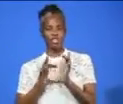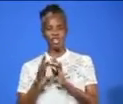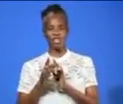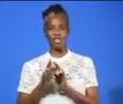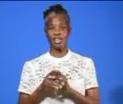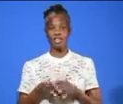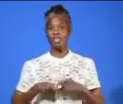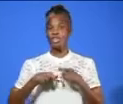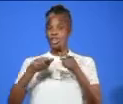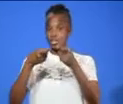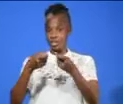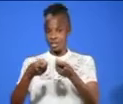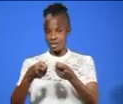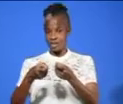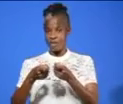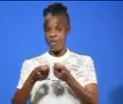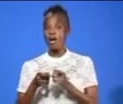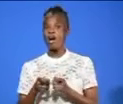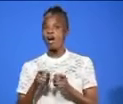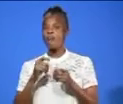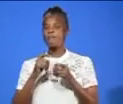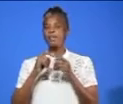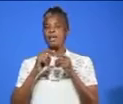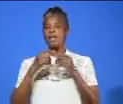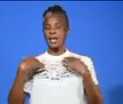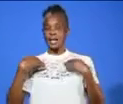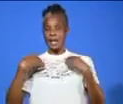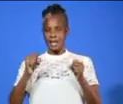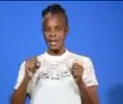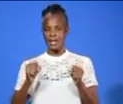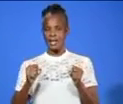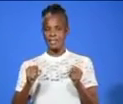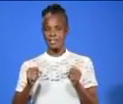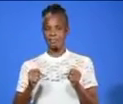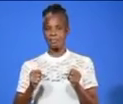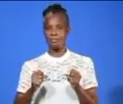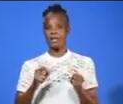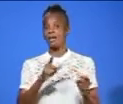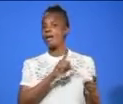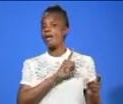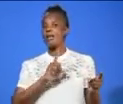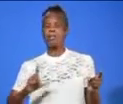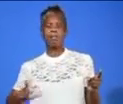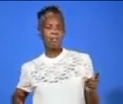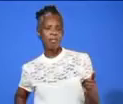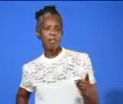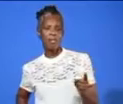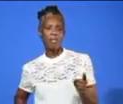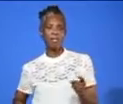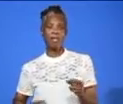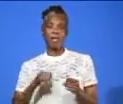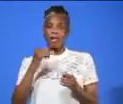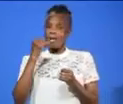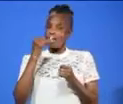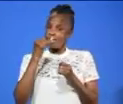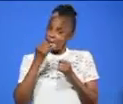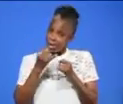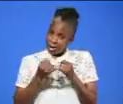could bring relief. And though her last thread of